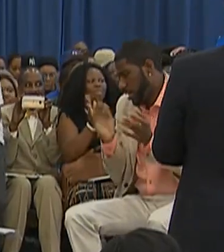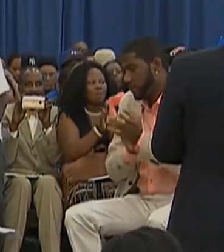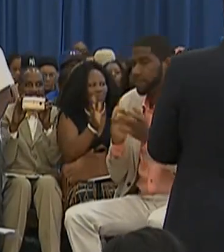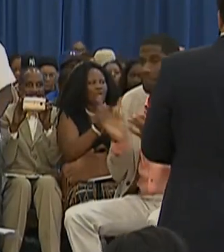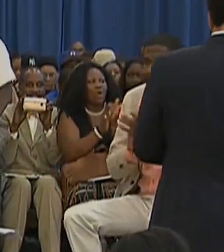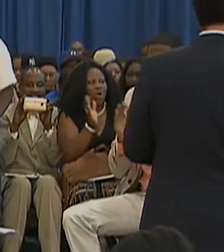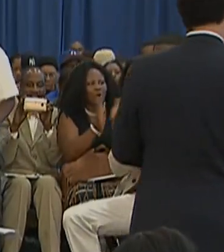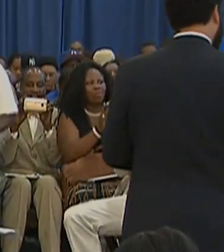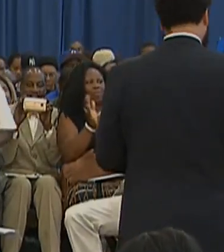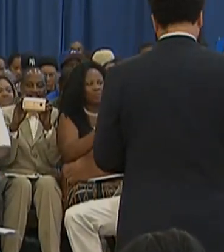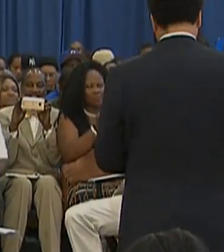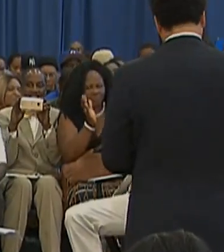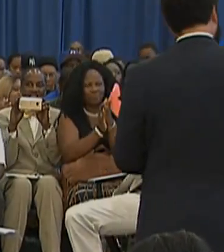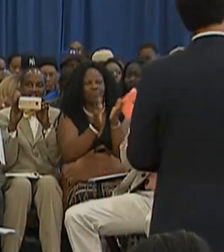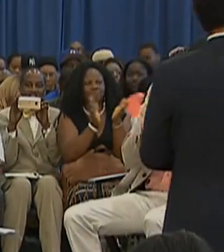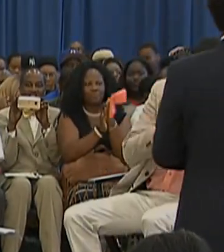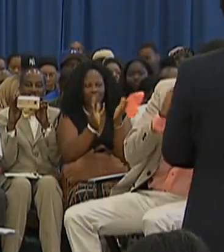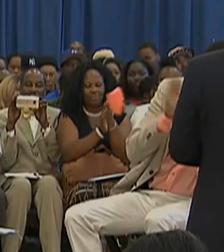AT Bishop of Man Up,